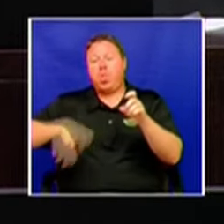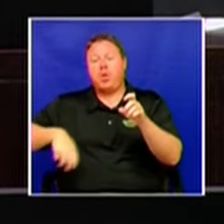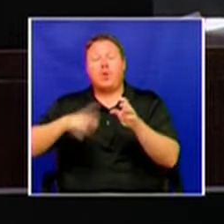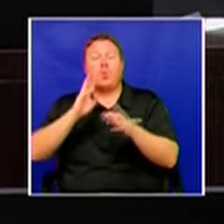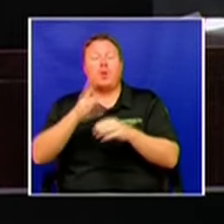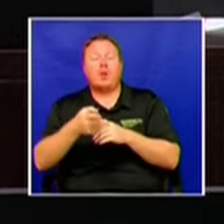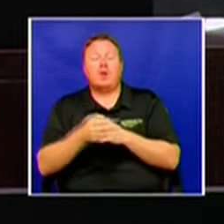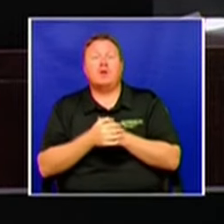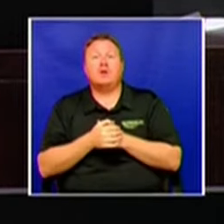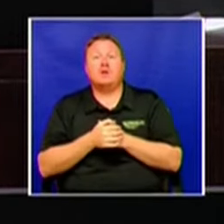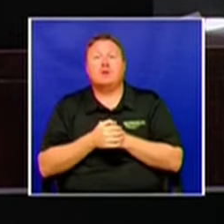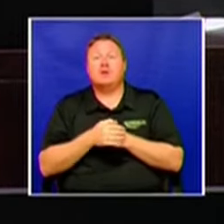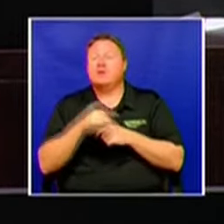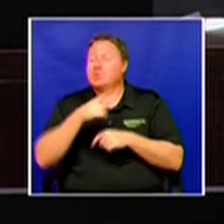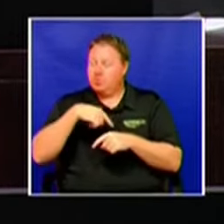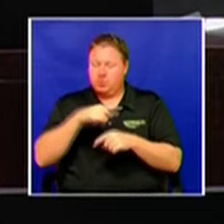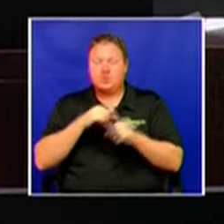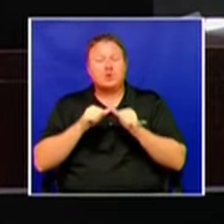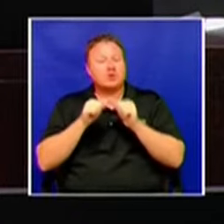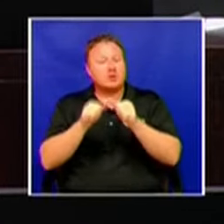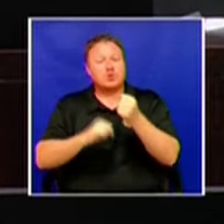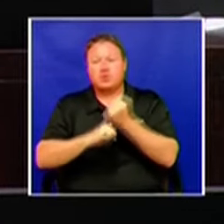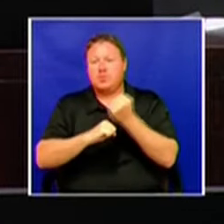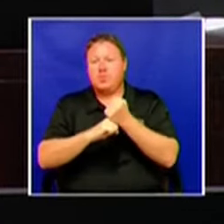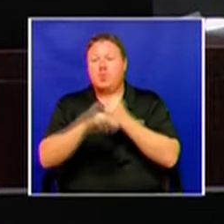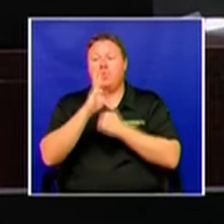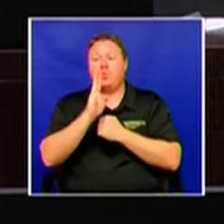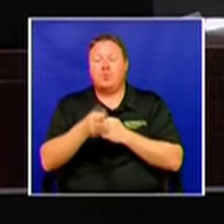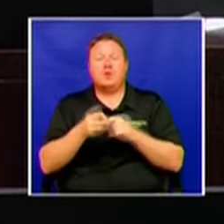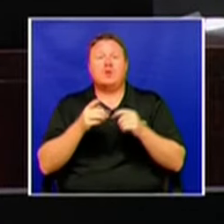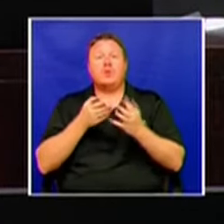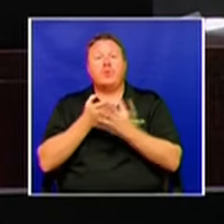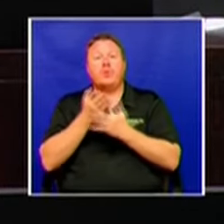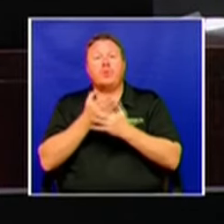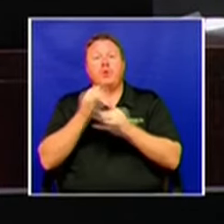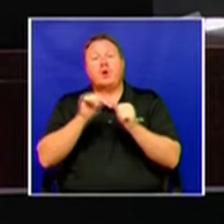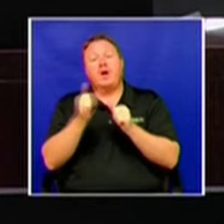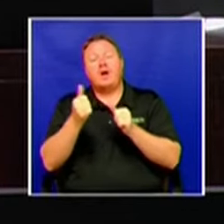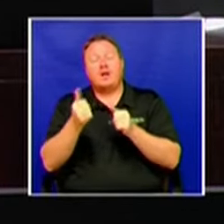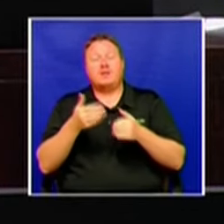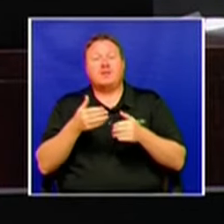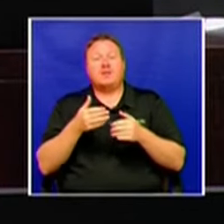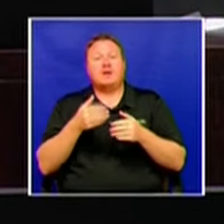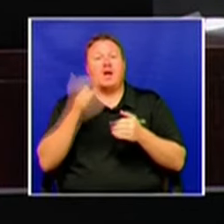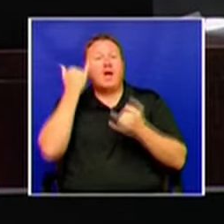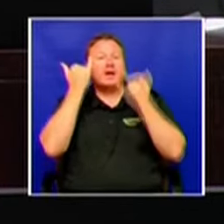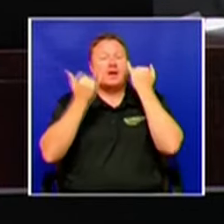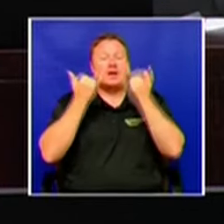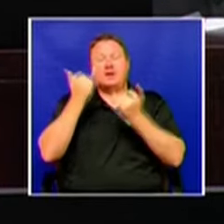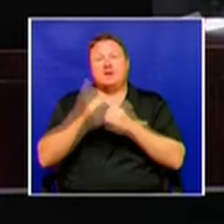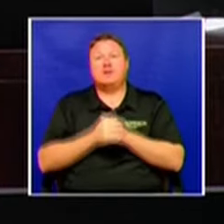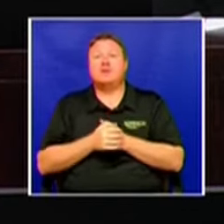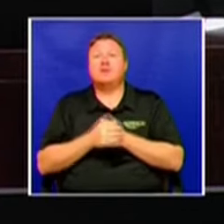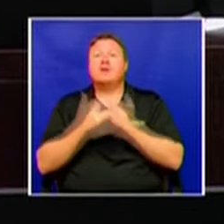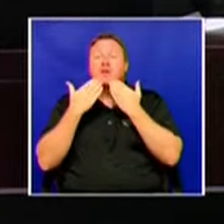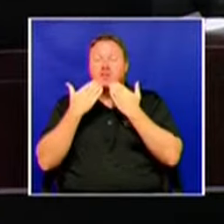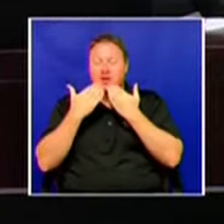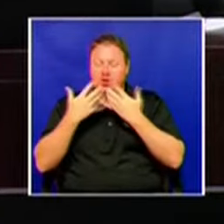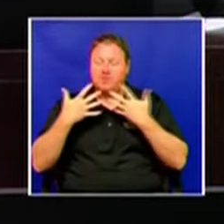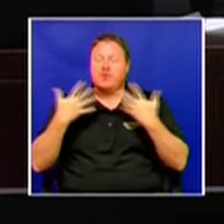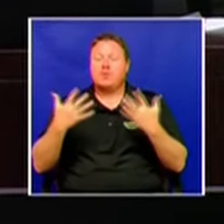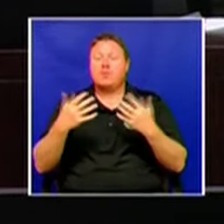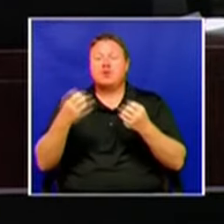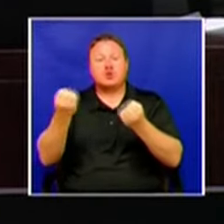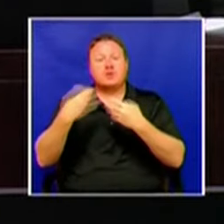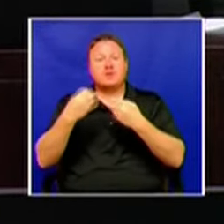will continue to support them through the other initiatives that are underway. But thank you very much for also bringing that to our attention.